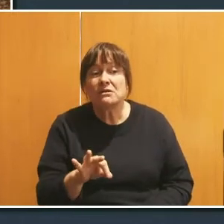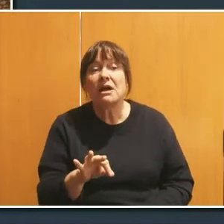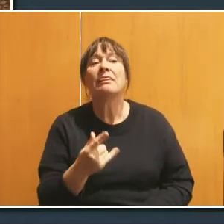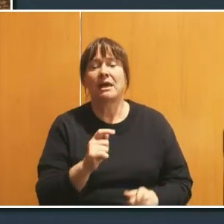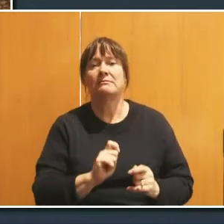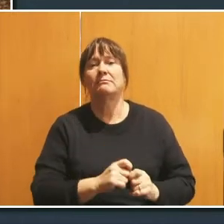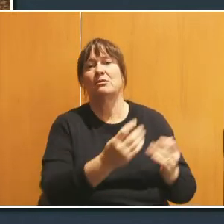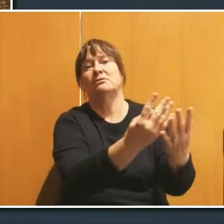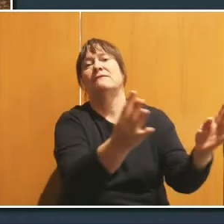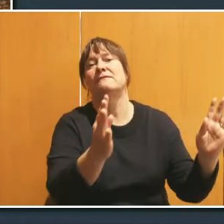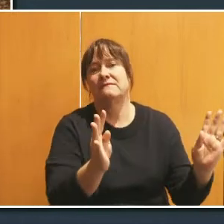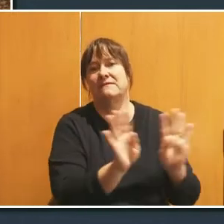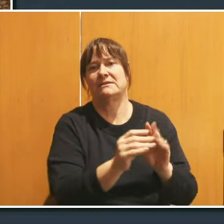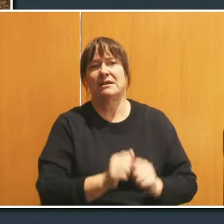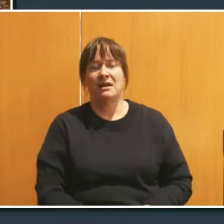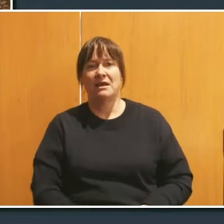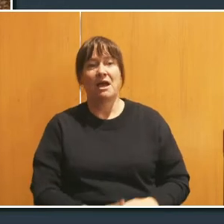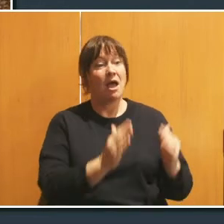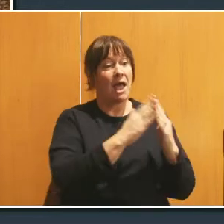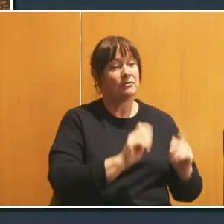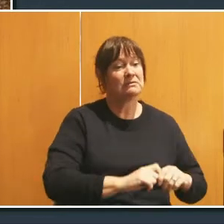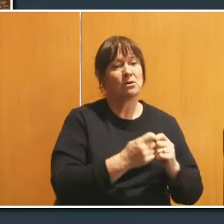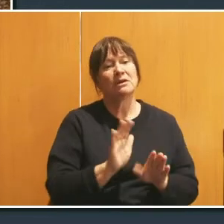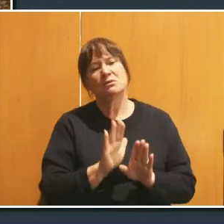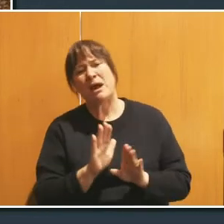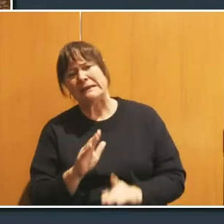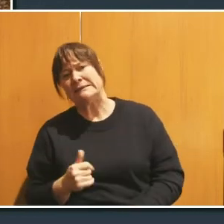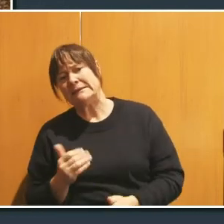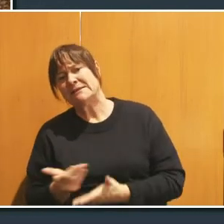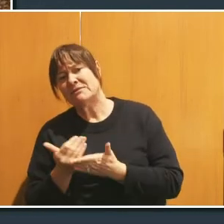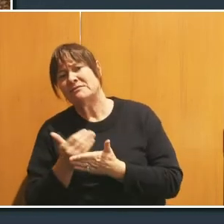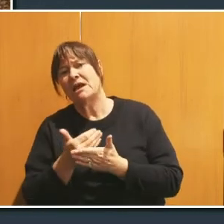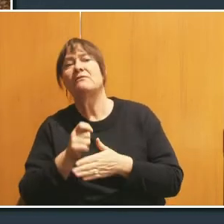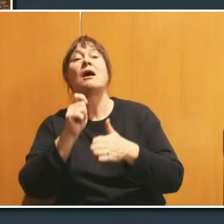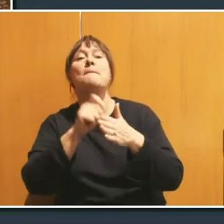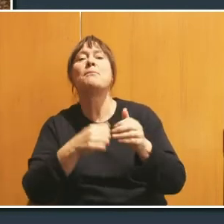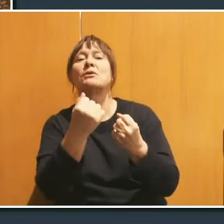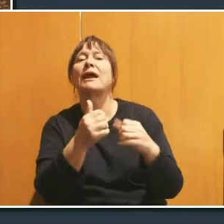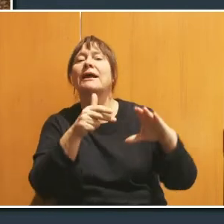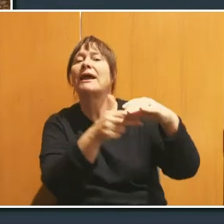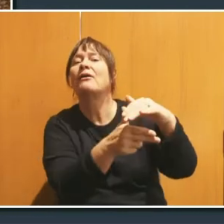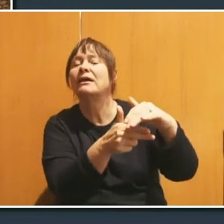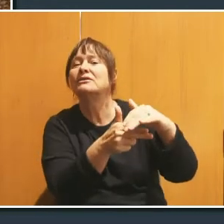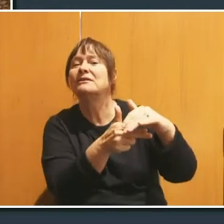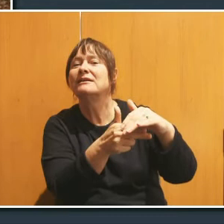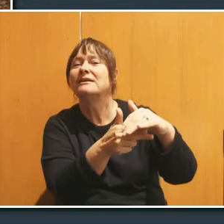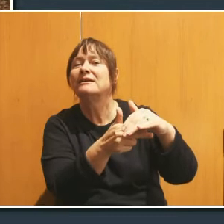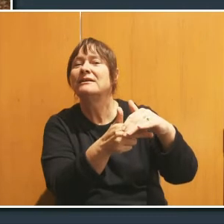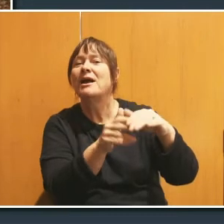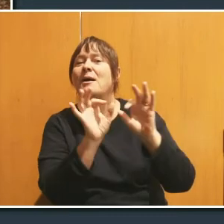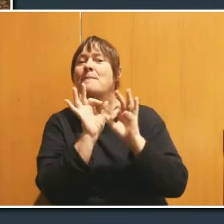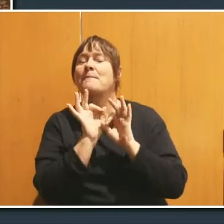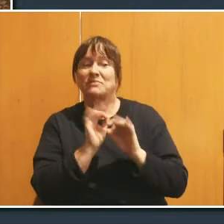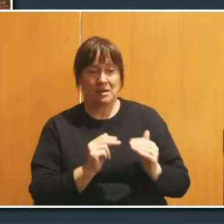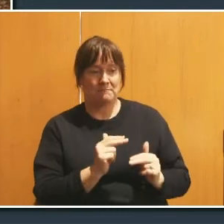after they had built the houses, but they ended up with a substantive and nice home, but they didn't move into